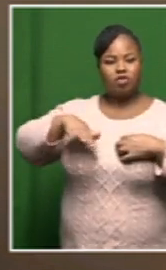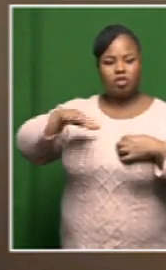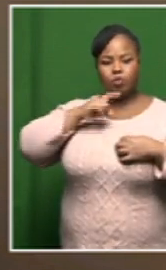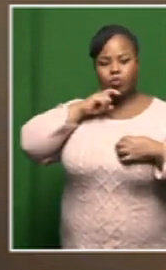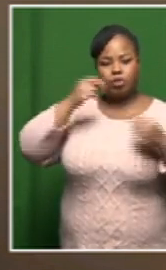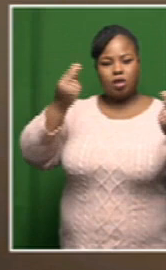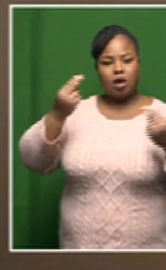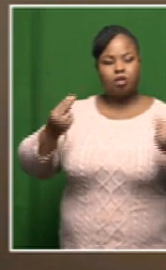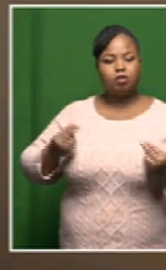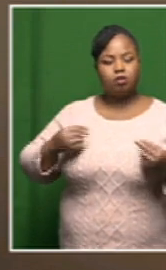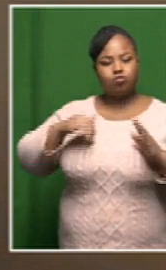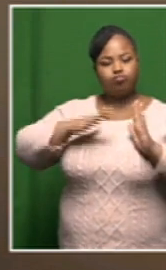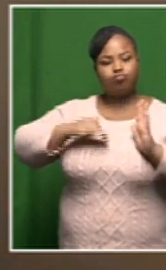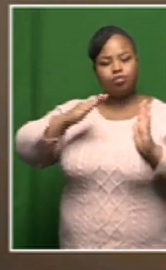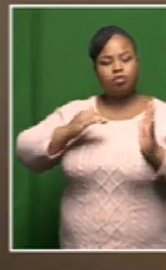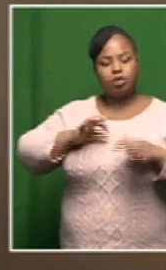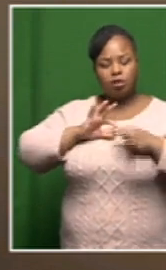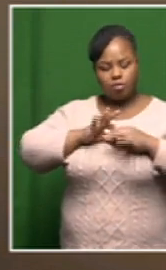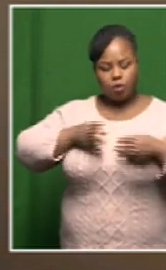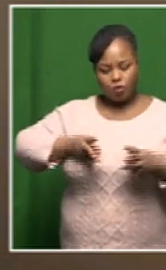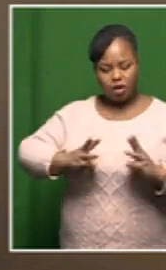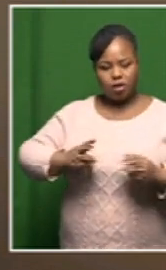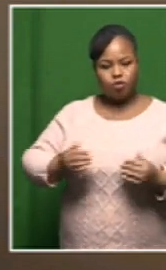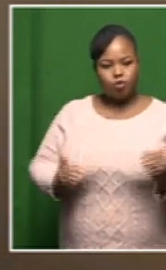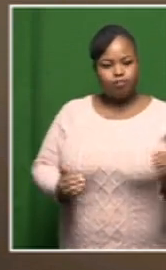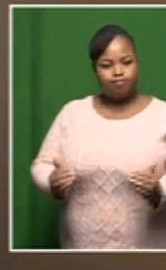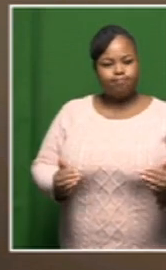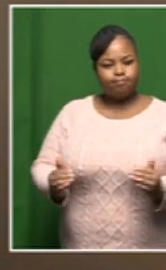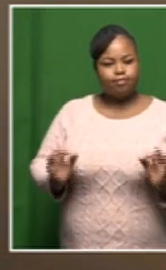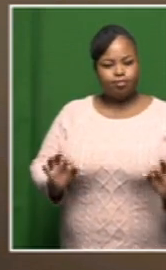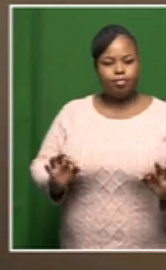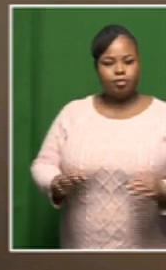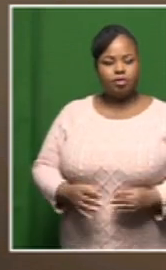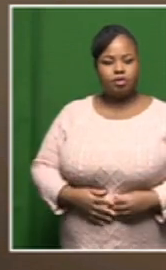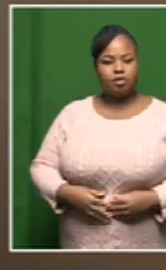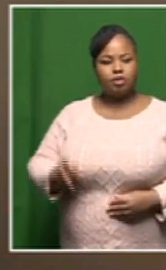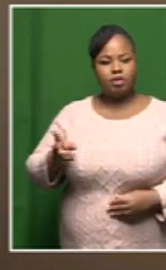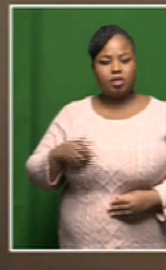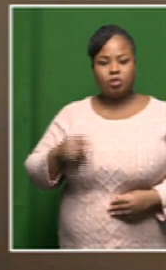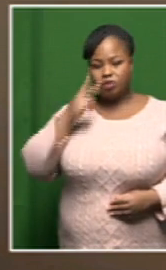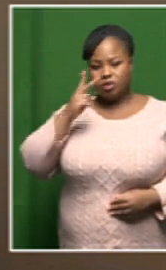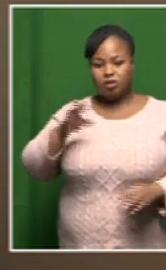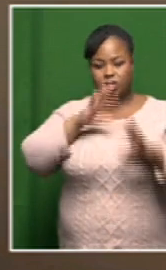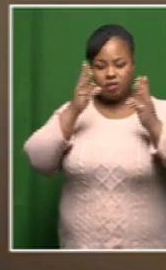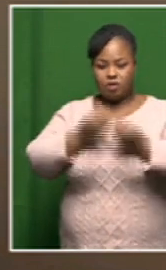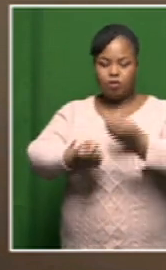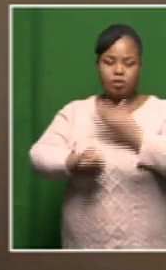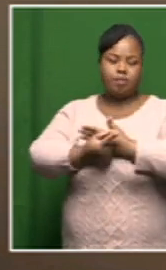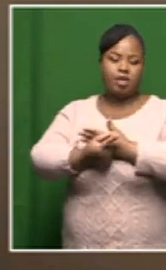used art to also as a coping mechanism and to really look into what was happening and